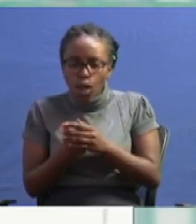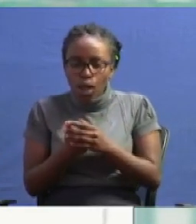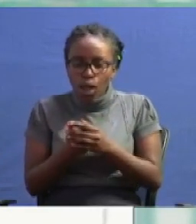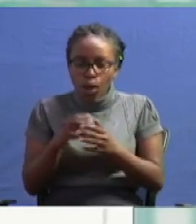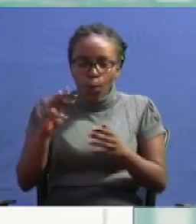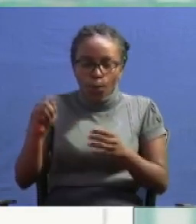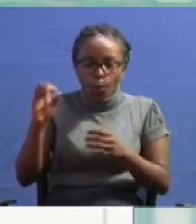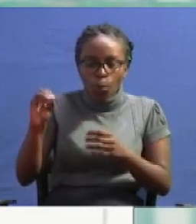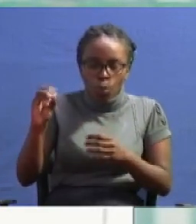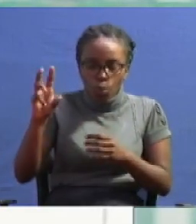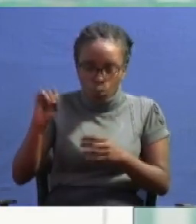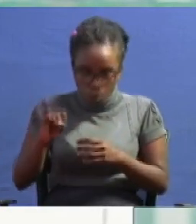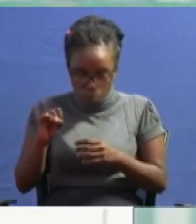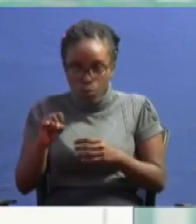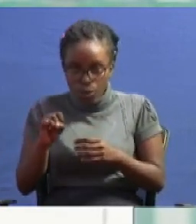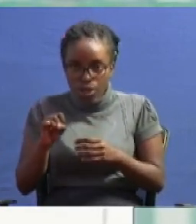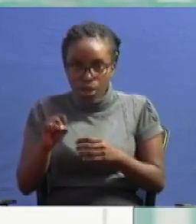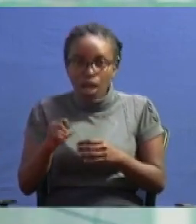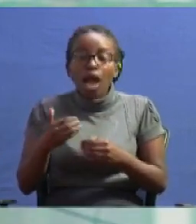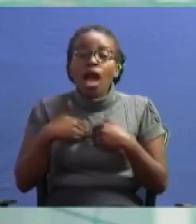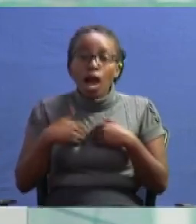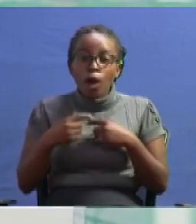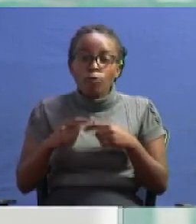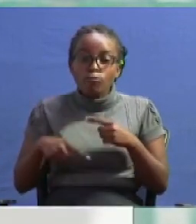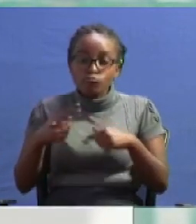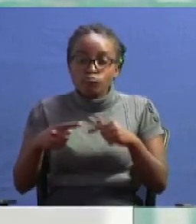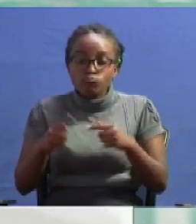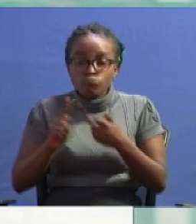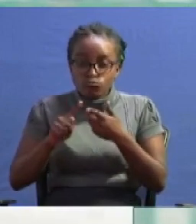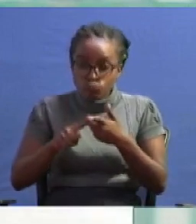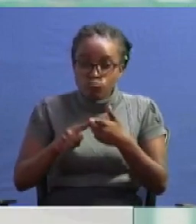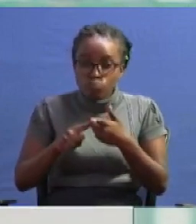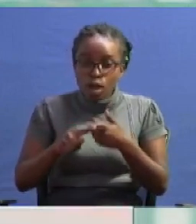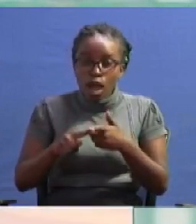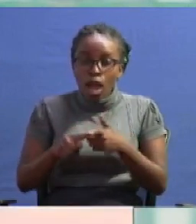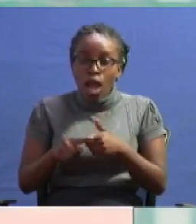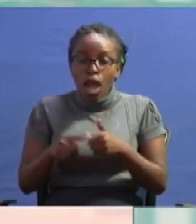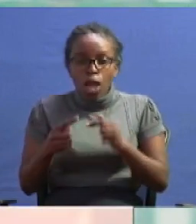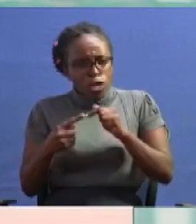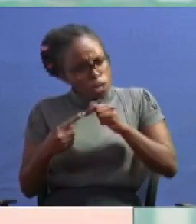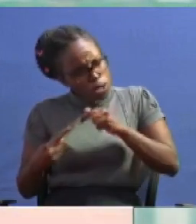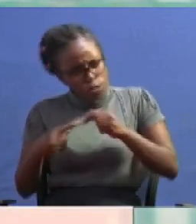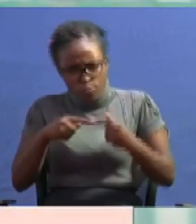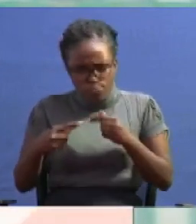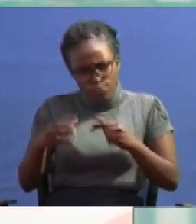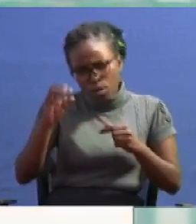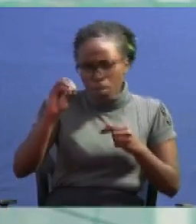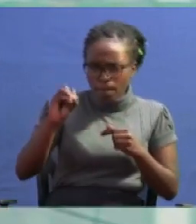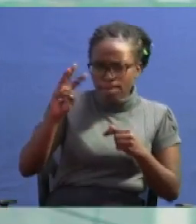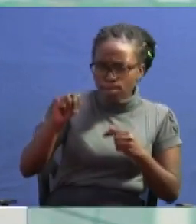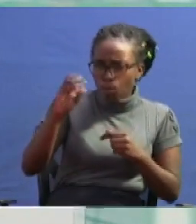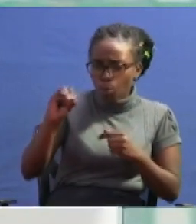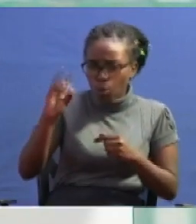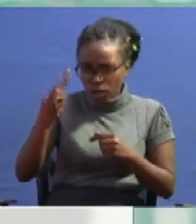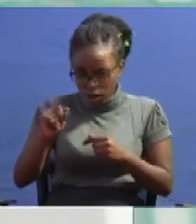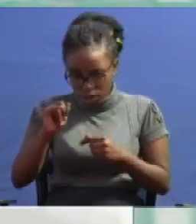enemy. The first time the common enemy was Oginga. The second time the common enemy was Moi. The third time they united